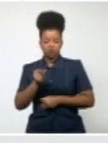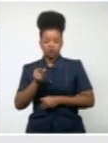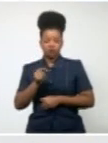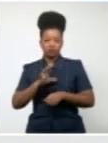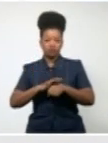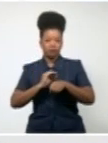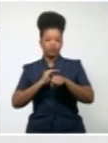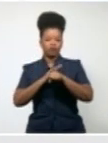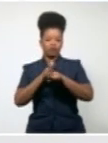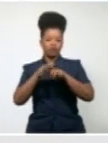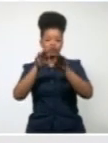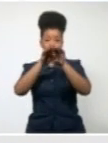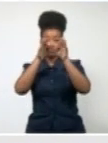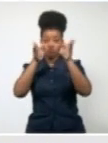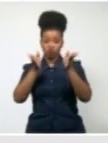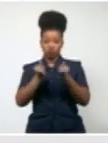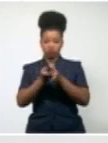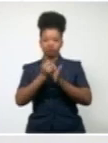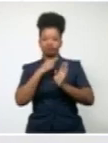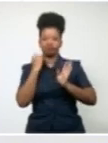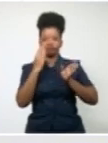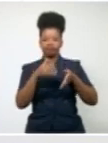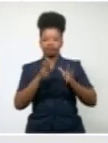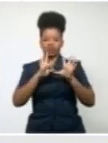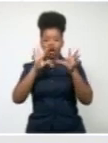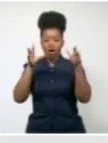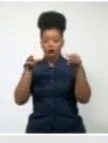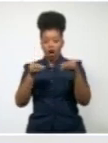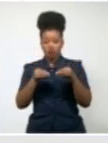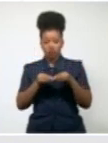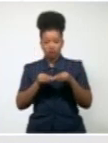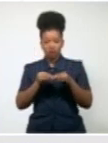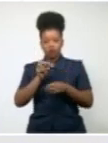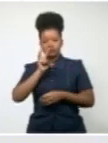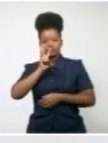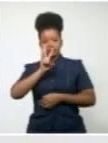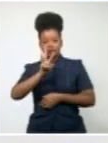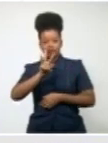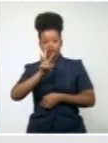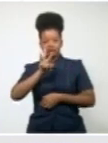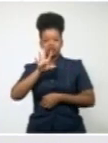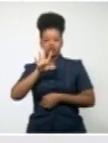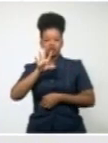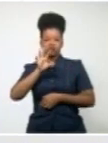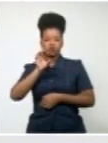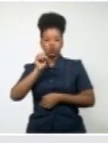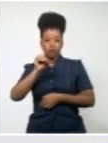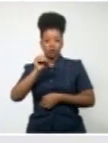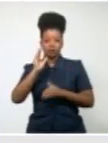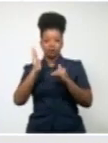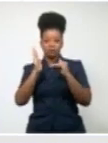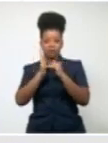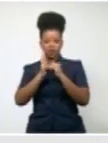4,218 people died in the world, for a cumulative total of